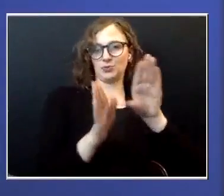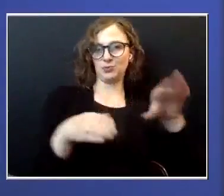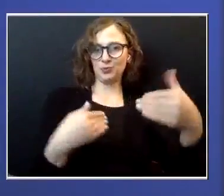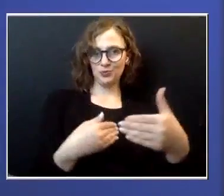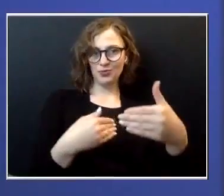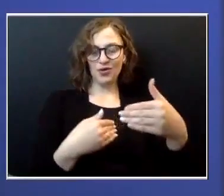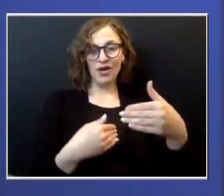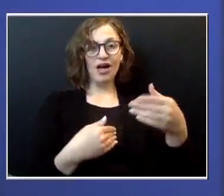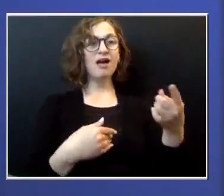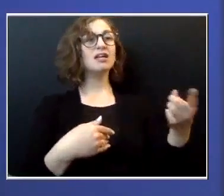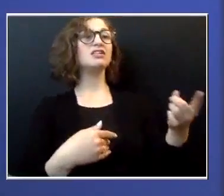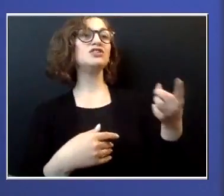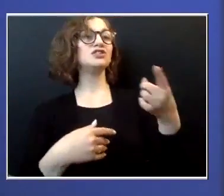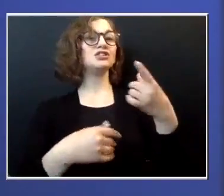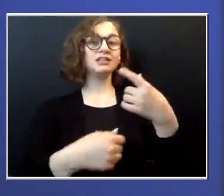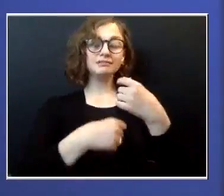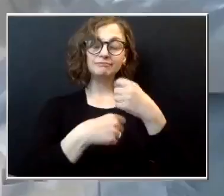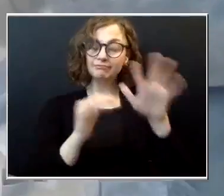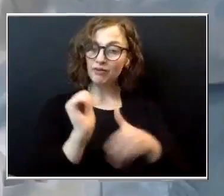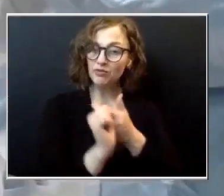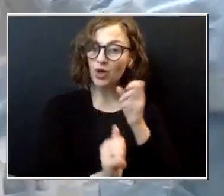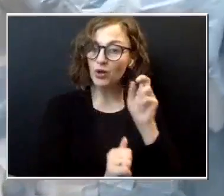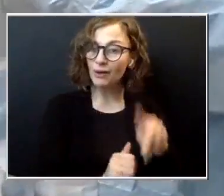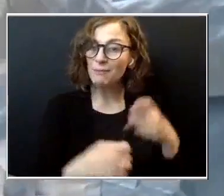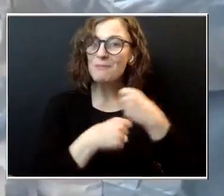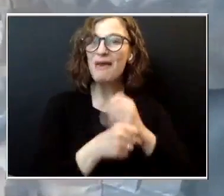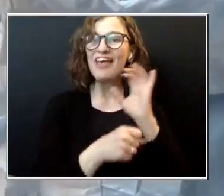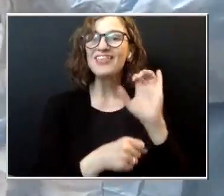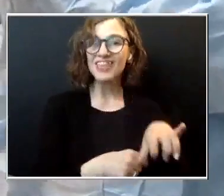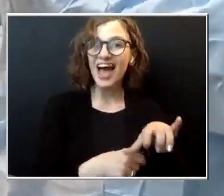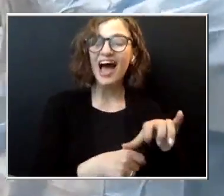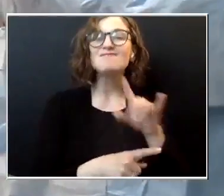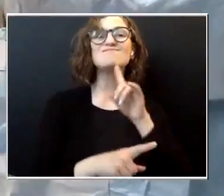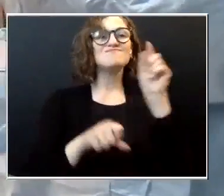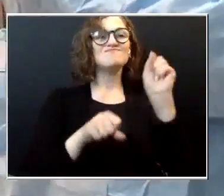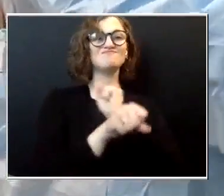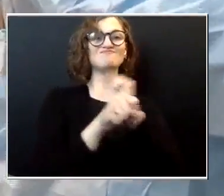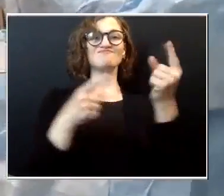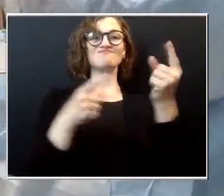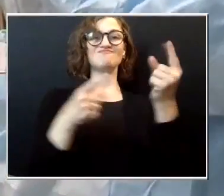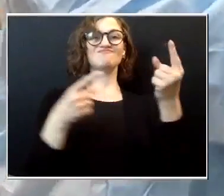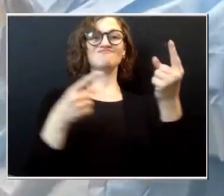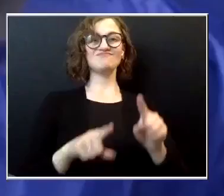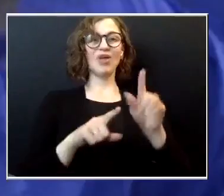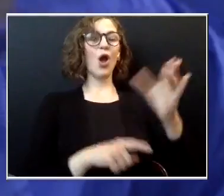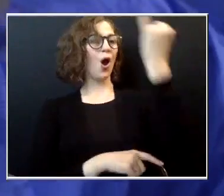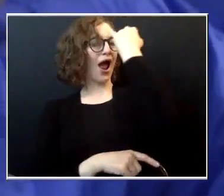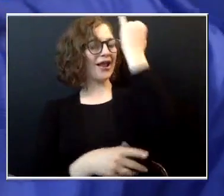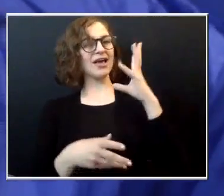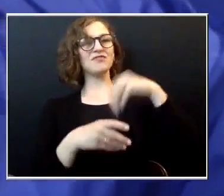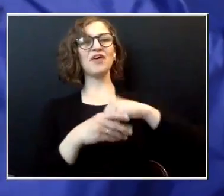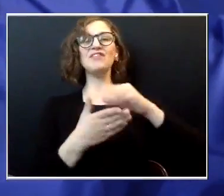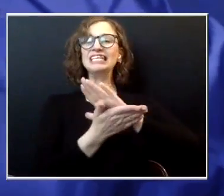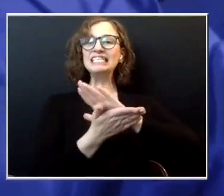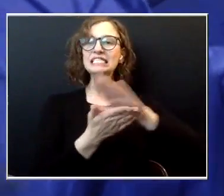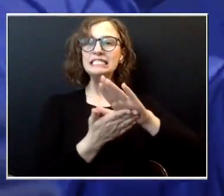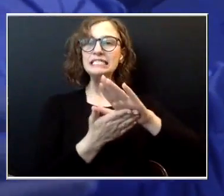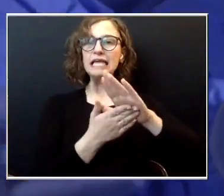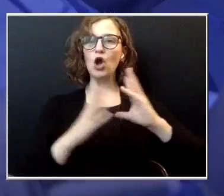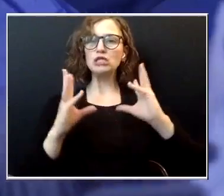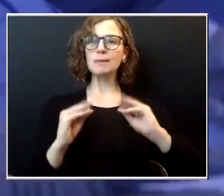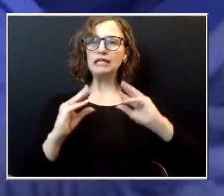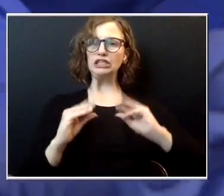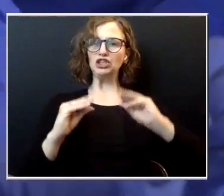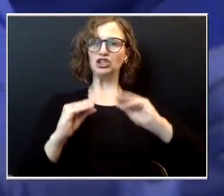her improvement a reality. Her idea involves sterile sponges, those cloth ones used to soak up blood and keep things clean